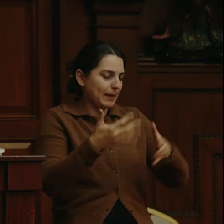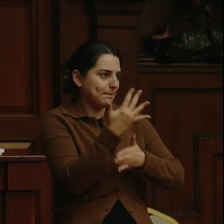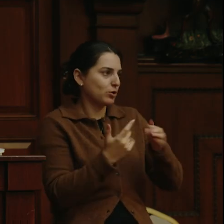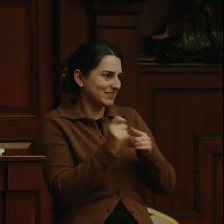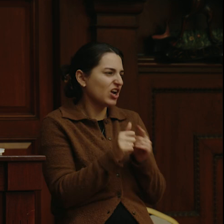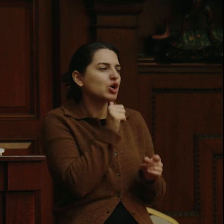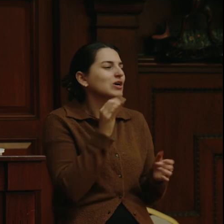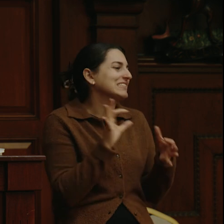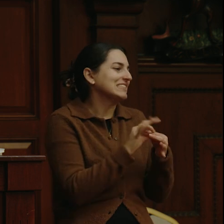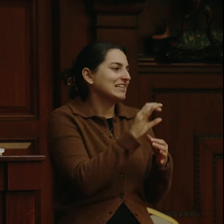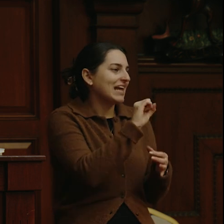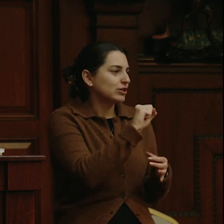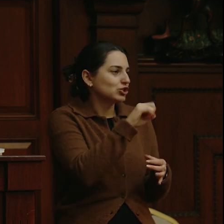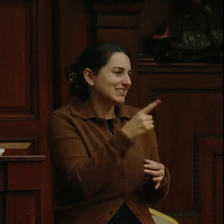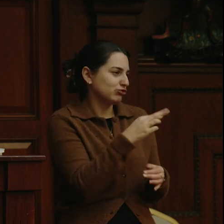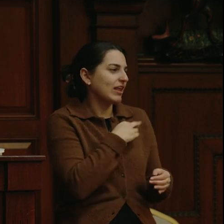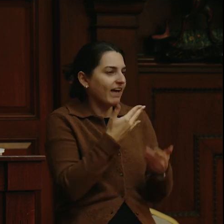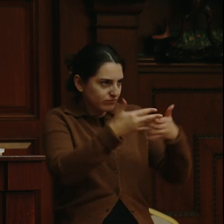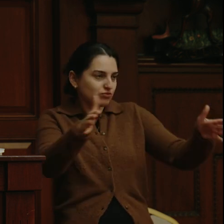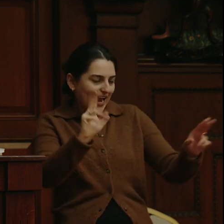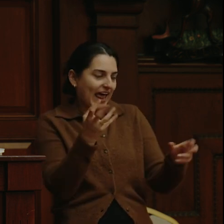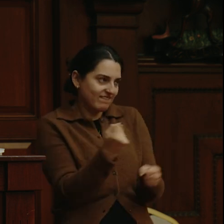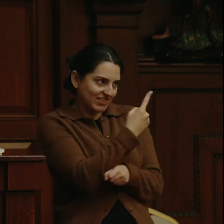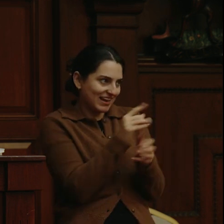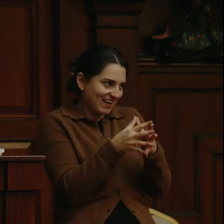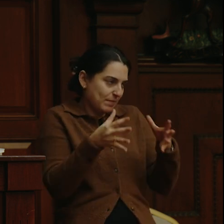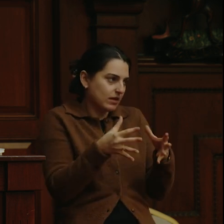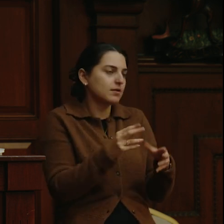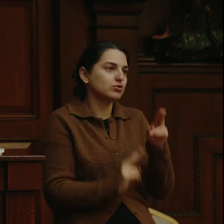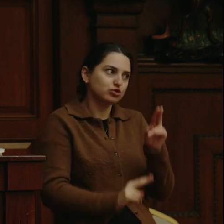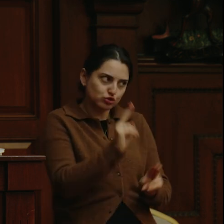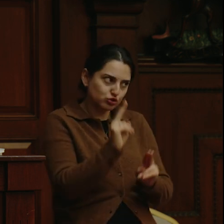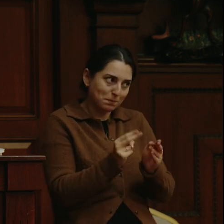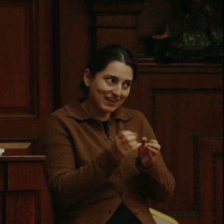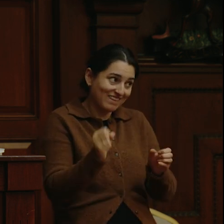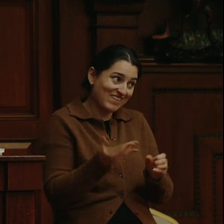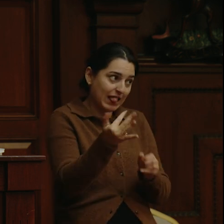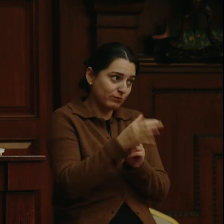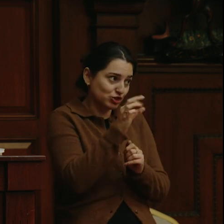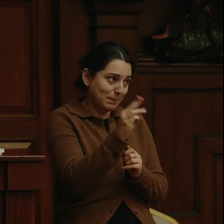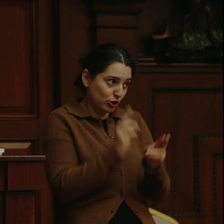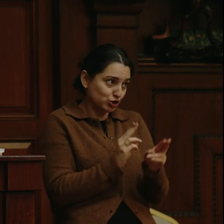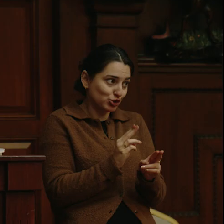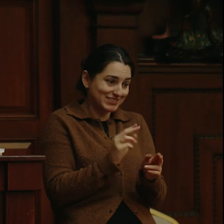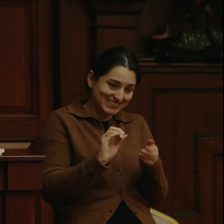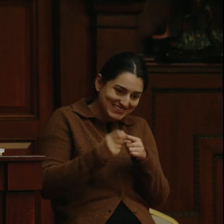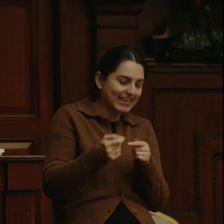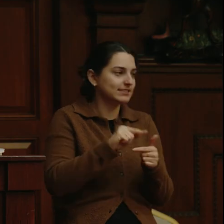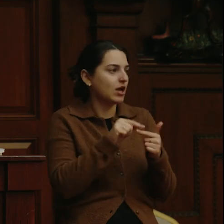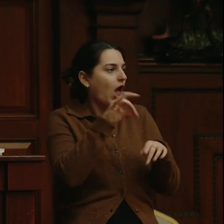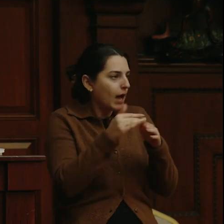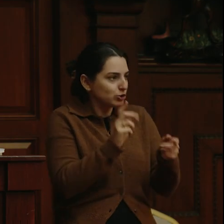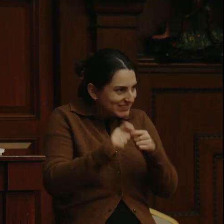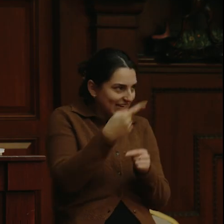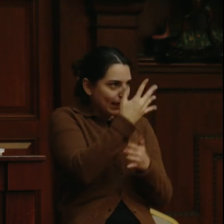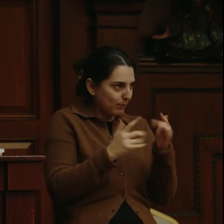not specific to Sjögren's, but it should be readily available in GP practice and hospitals. Now, I